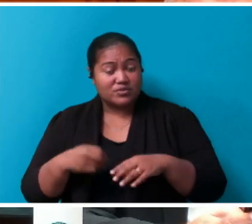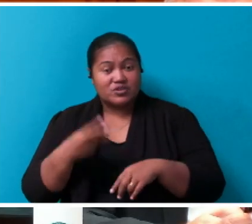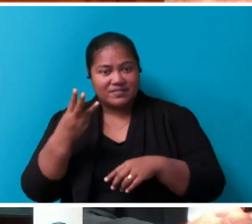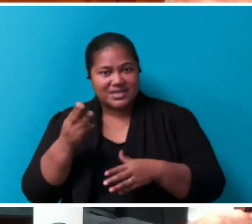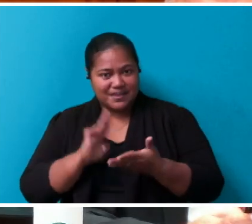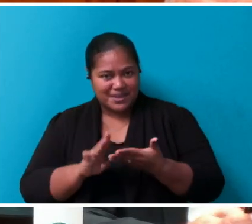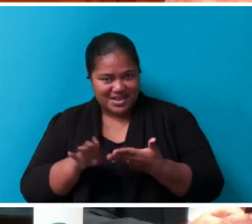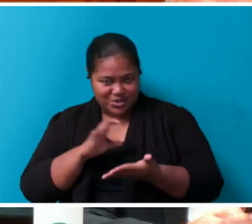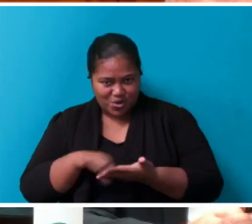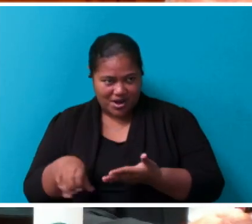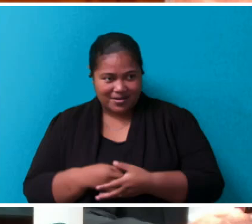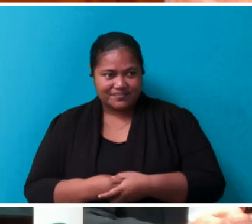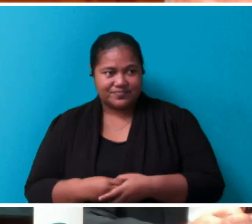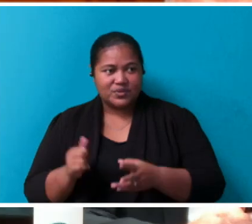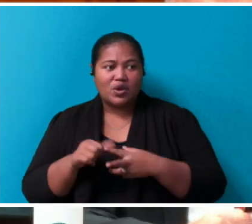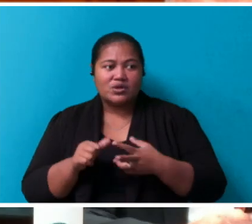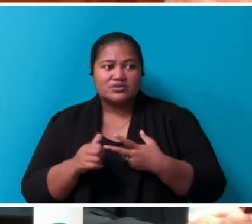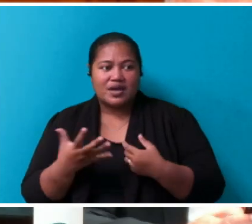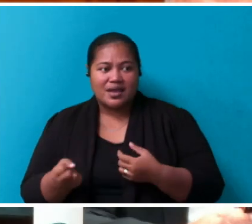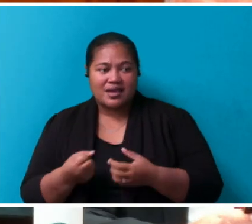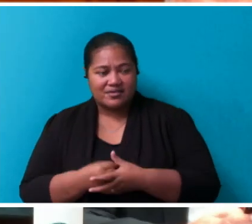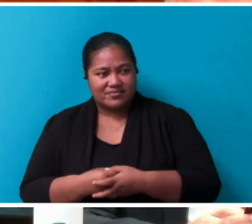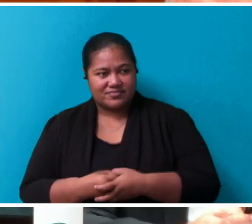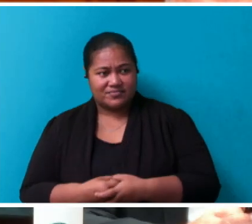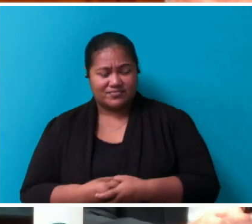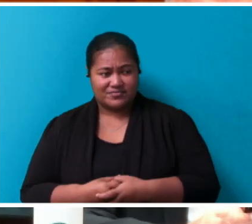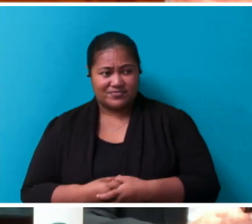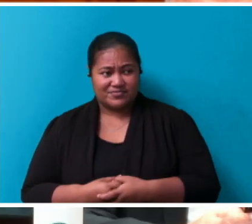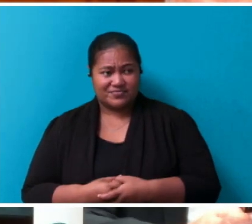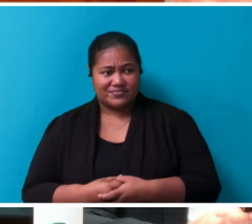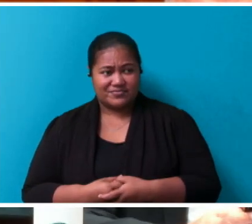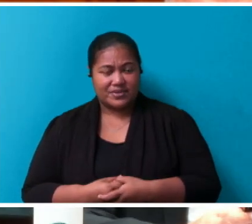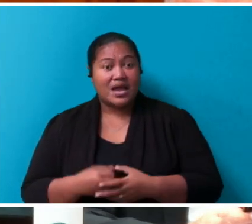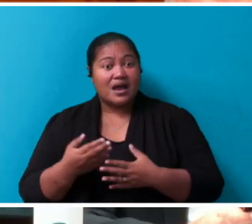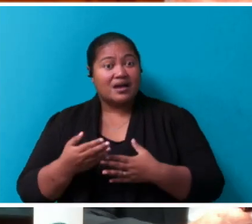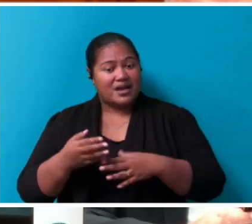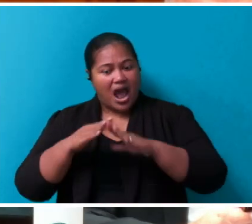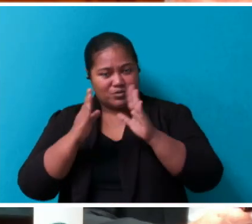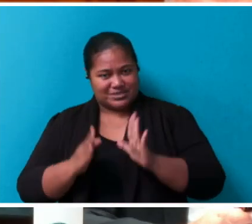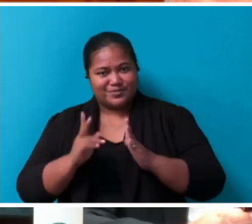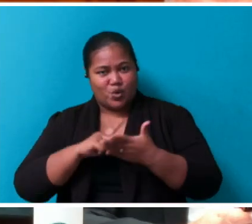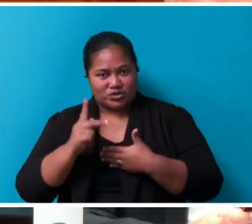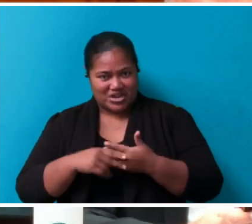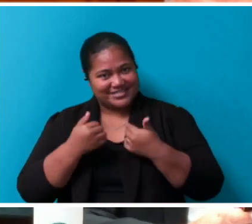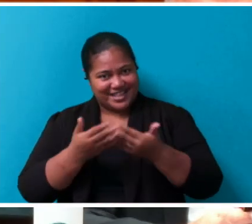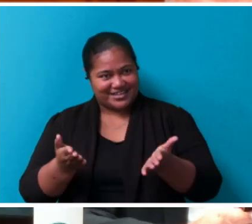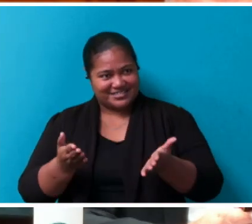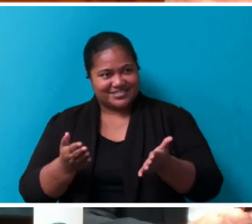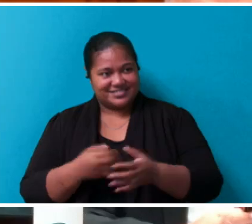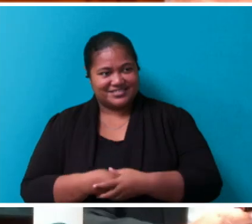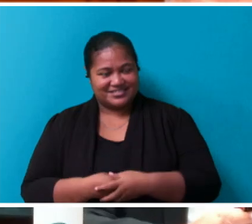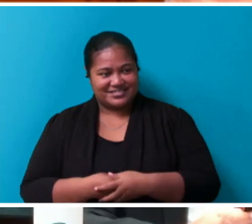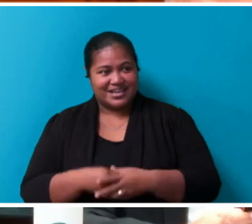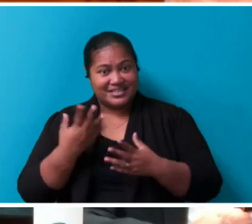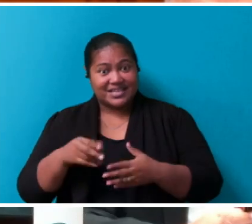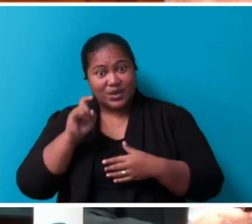We also have a prefabricated housing project which has commenced. This will be of interest to the Honourable